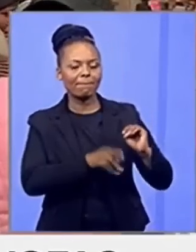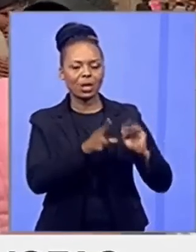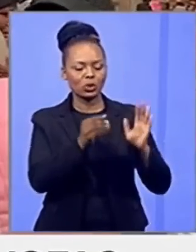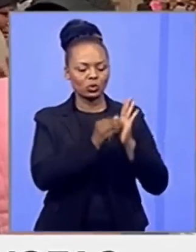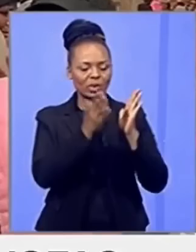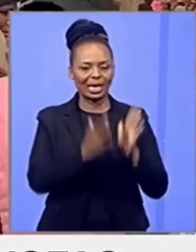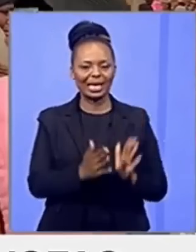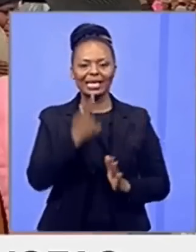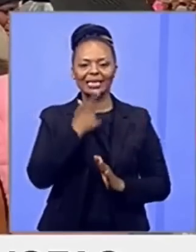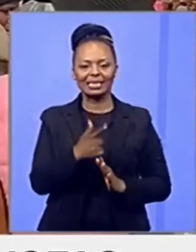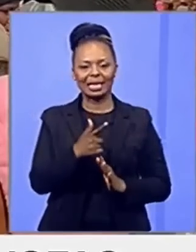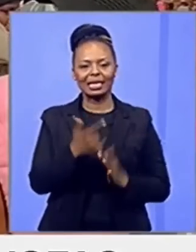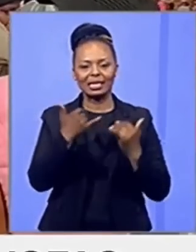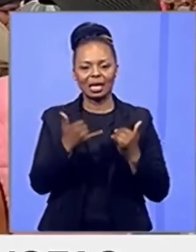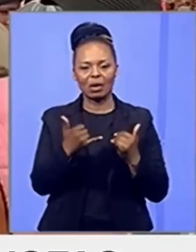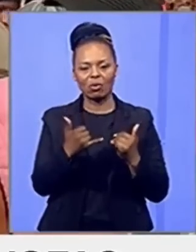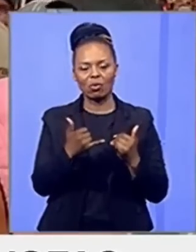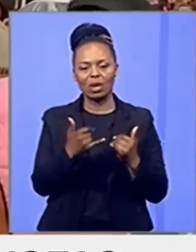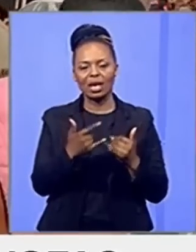hoga 12 rand